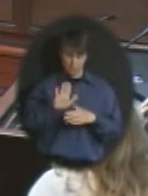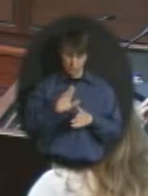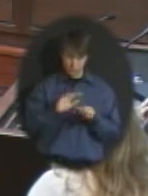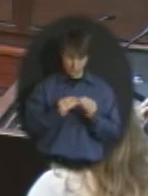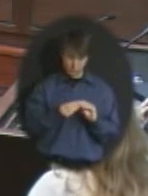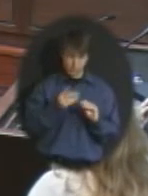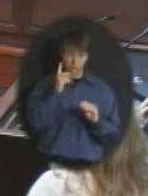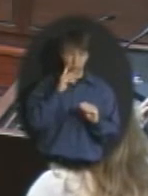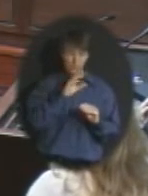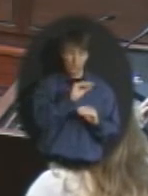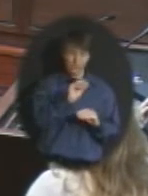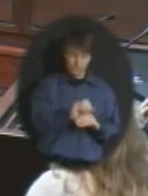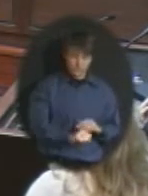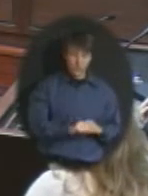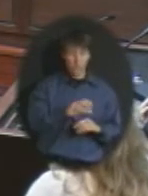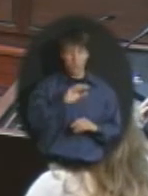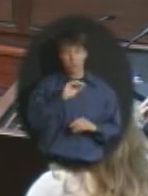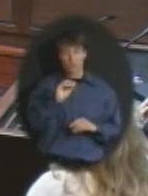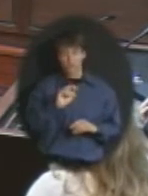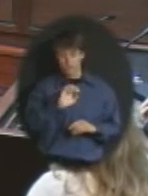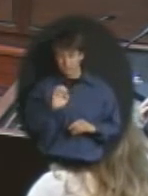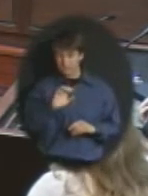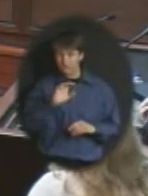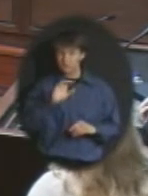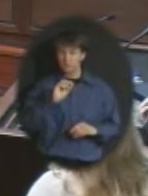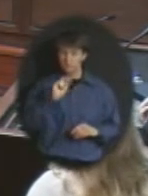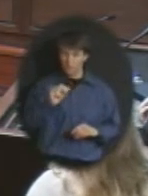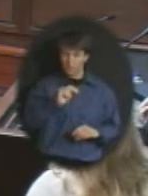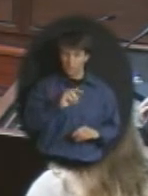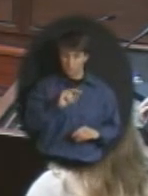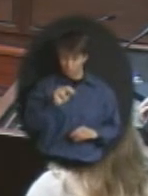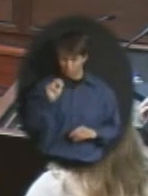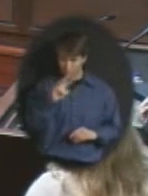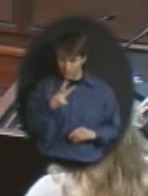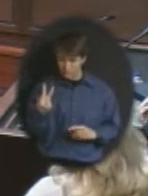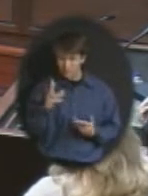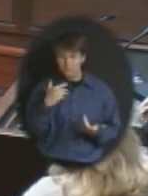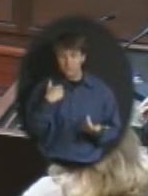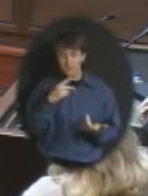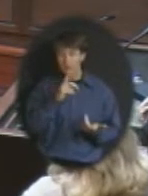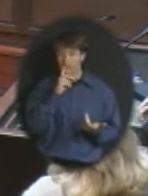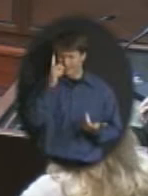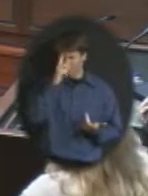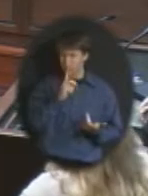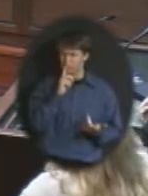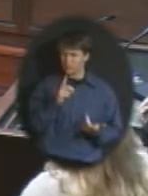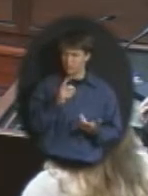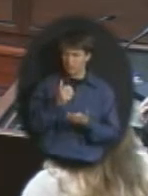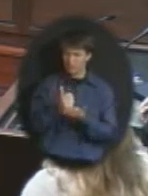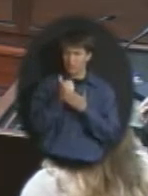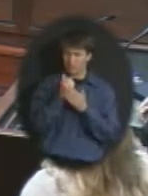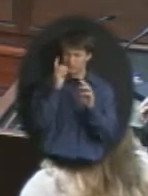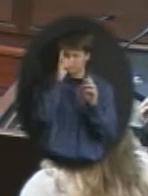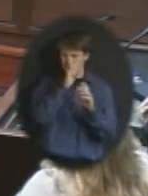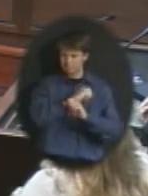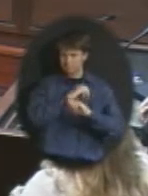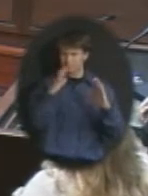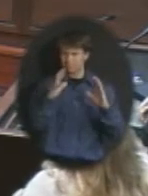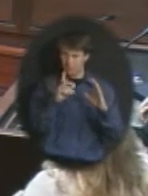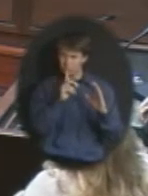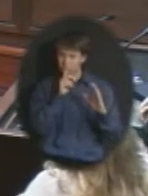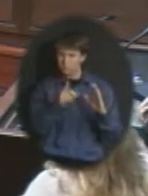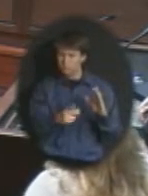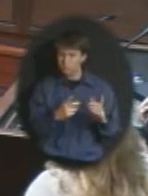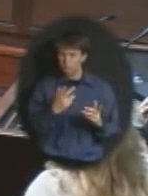numbers for South, East, North, and Northwest? I think that will give us a true picture of what our high schools are